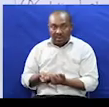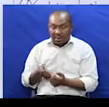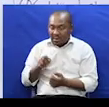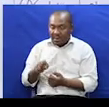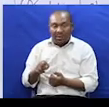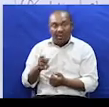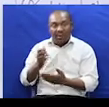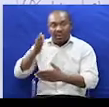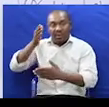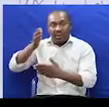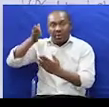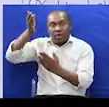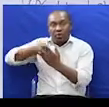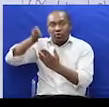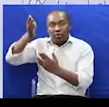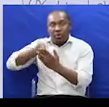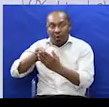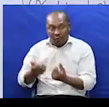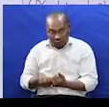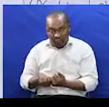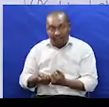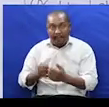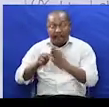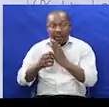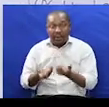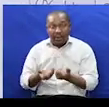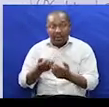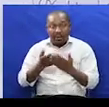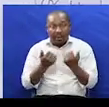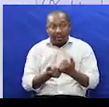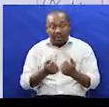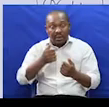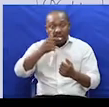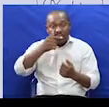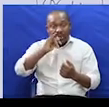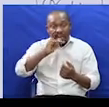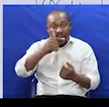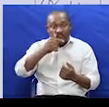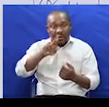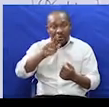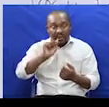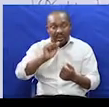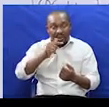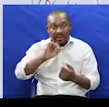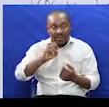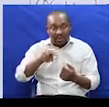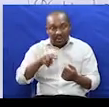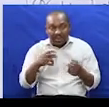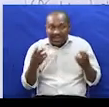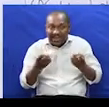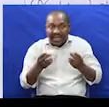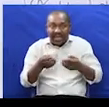the neutral point. Why? Acid-base titration is the same as neutralization reaction. Why is it a